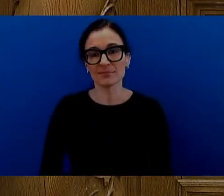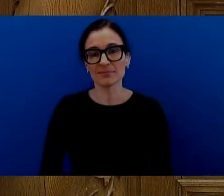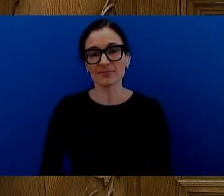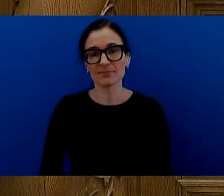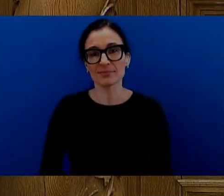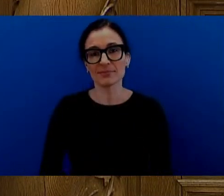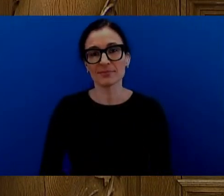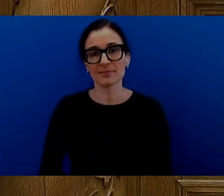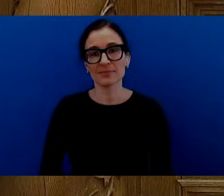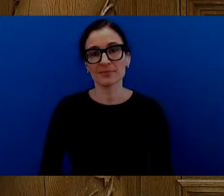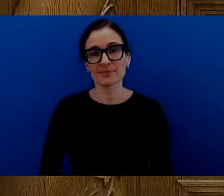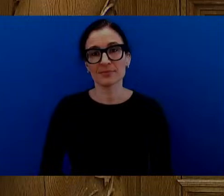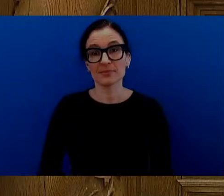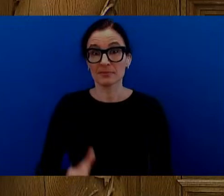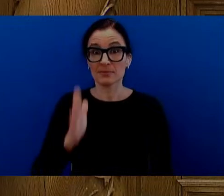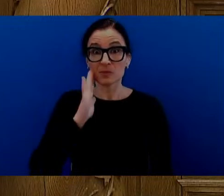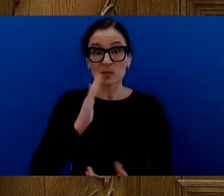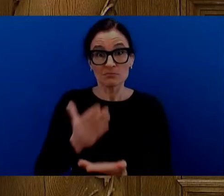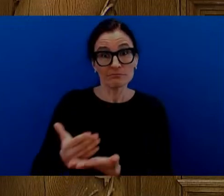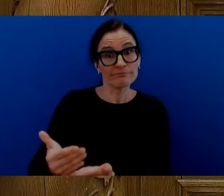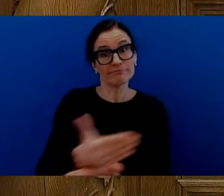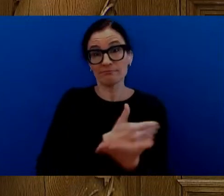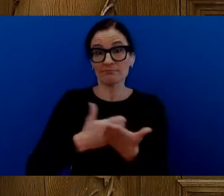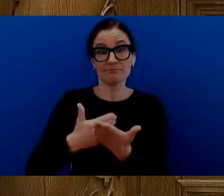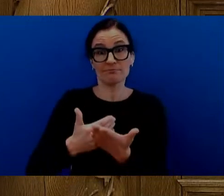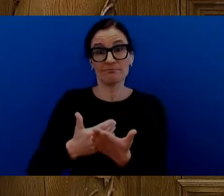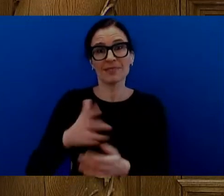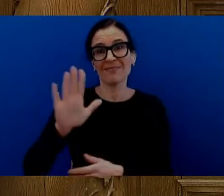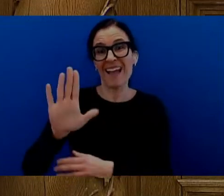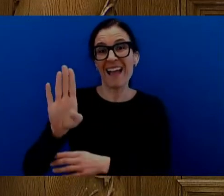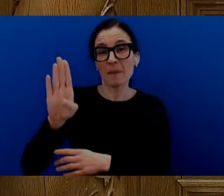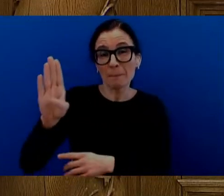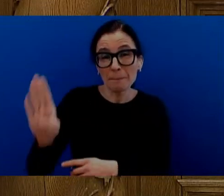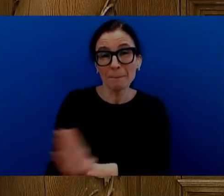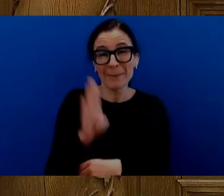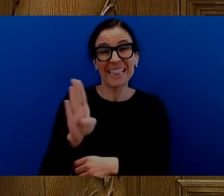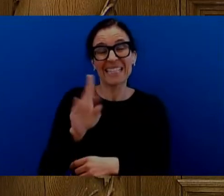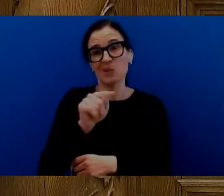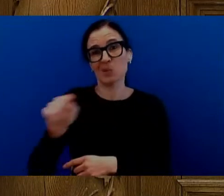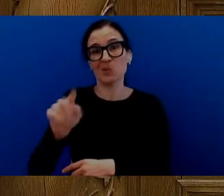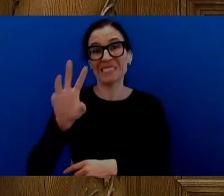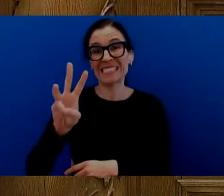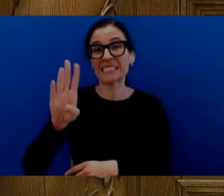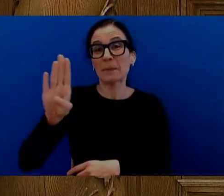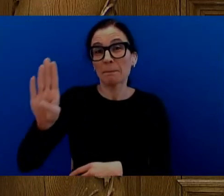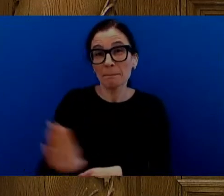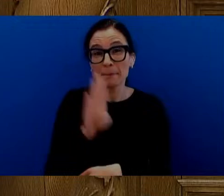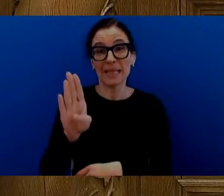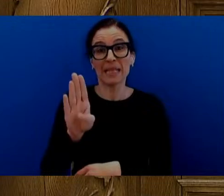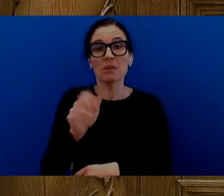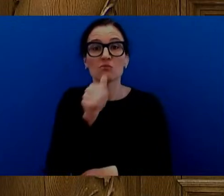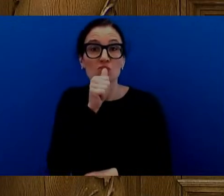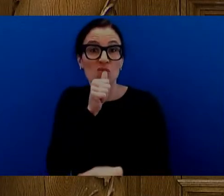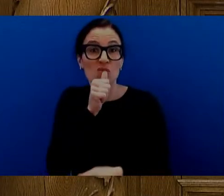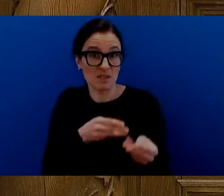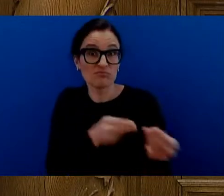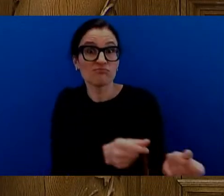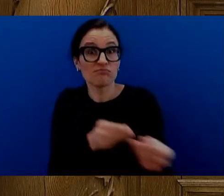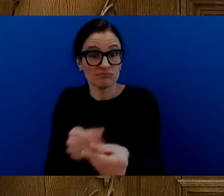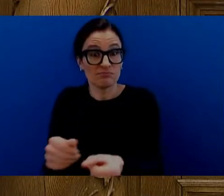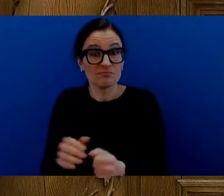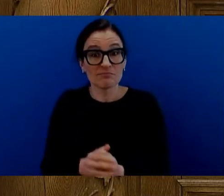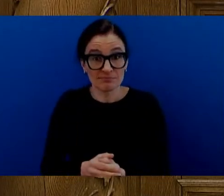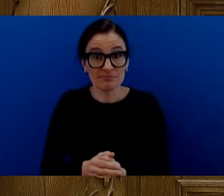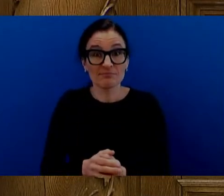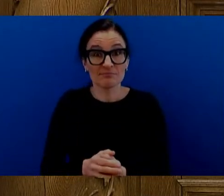8%, enough to power 500,000 homes. This will generate between $5 billion and $6